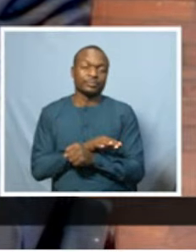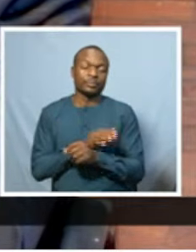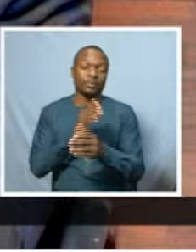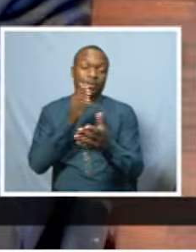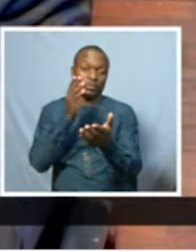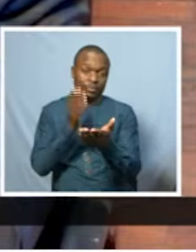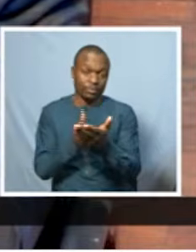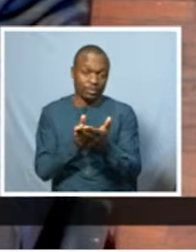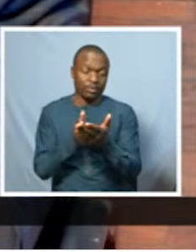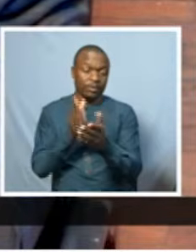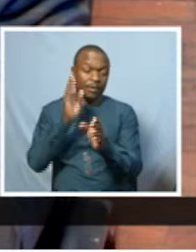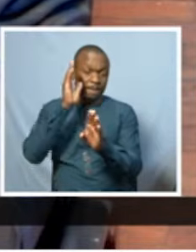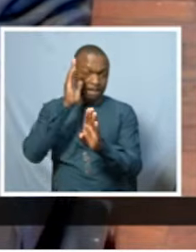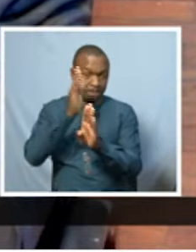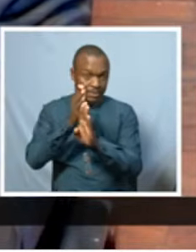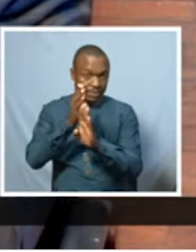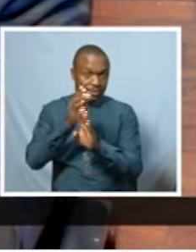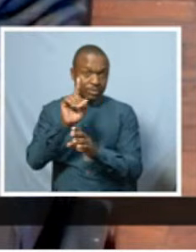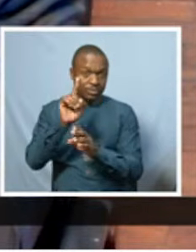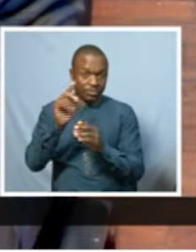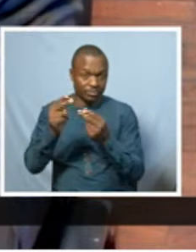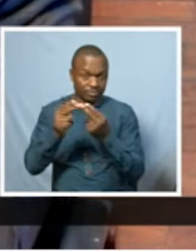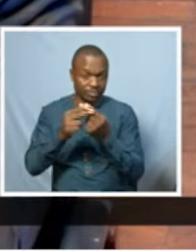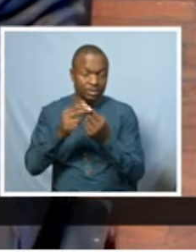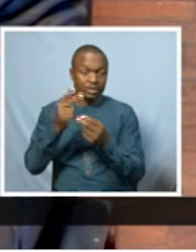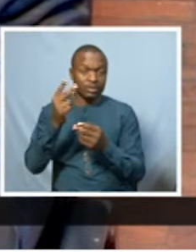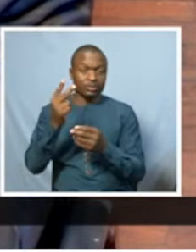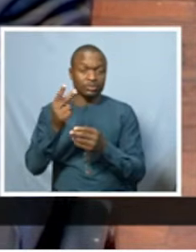this particular 1x2, they had